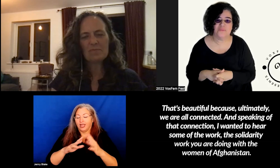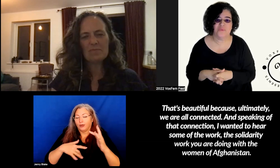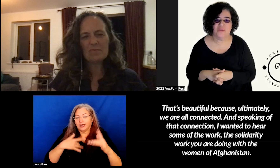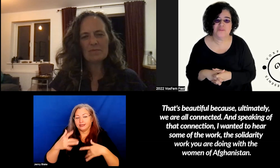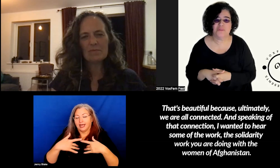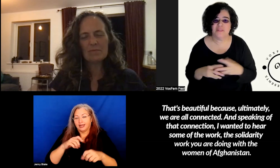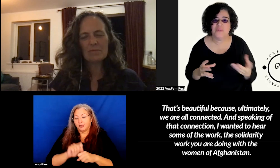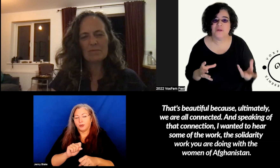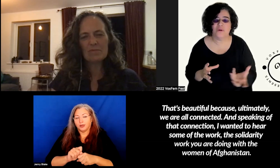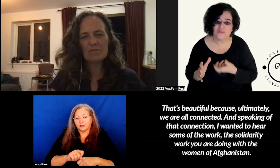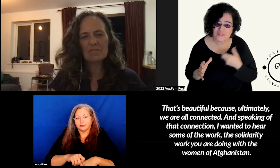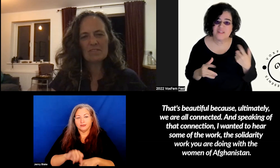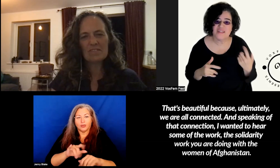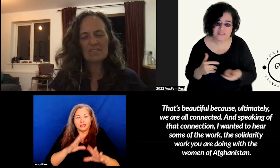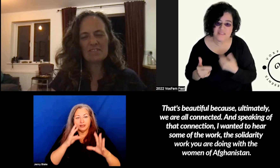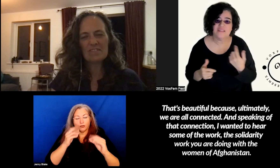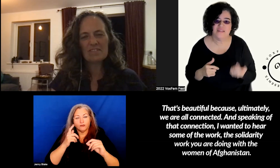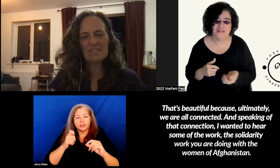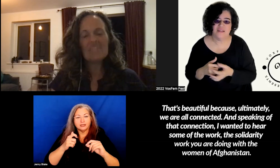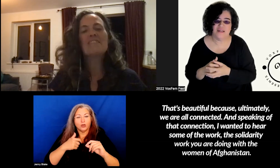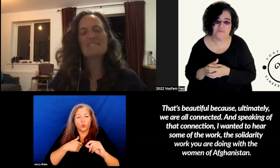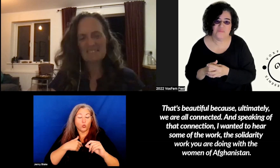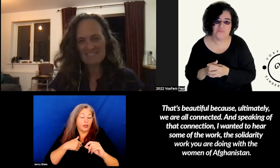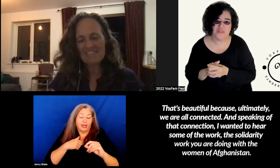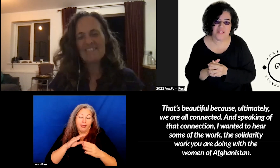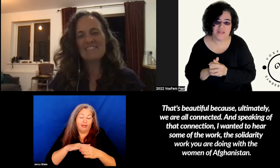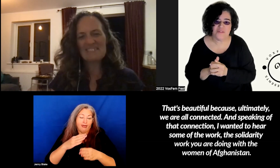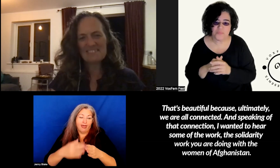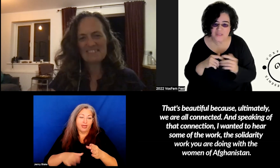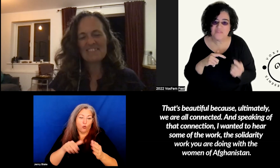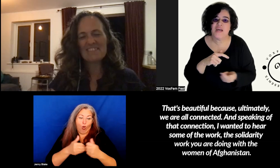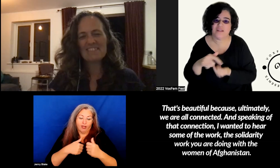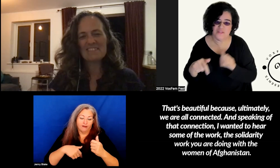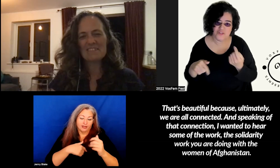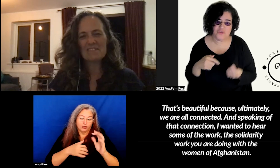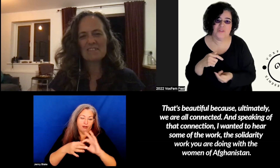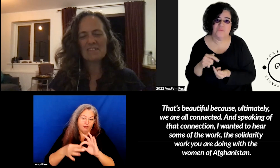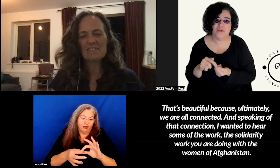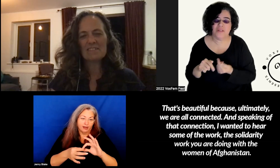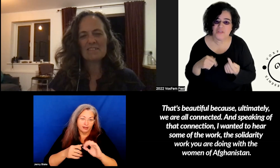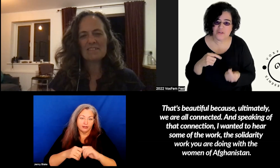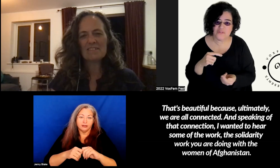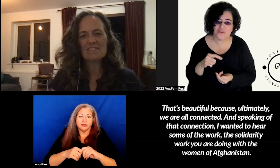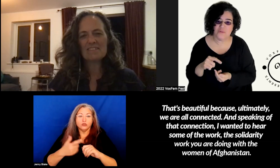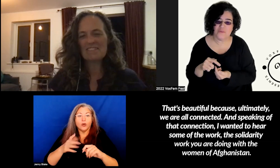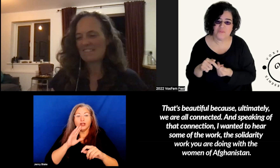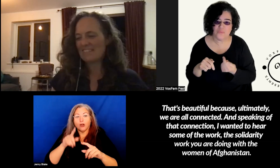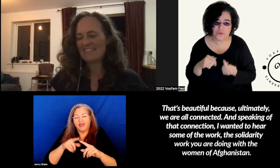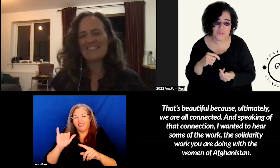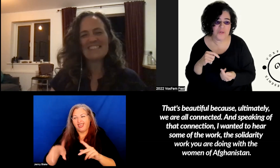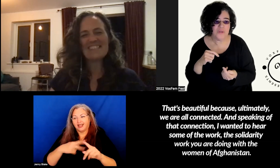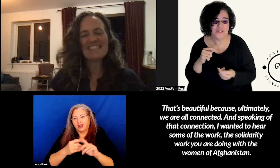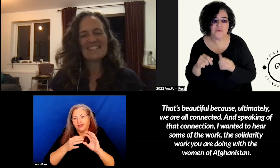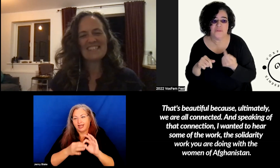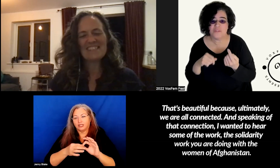because we are all connected. And speaking of that connection, I wanted to hear some of the